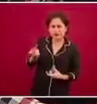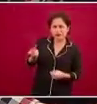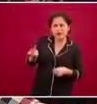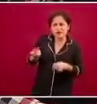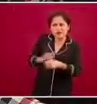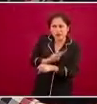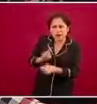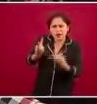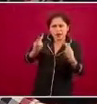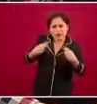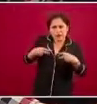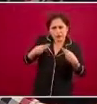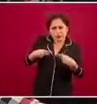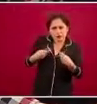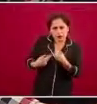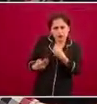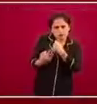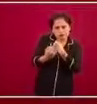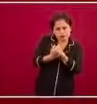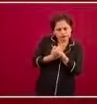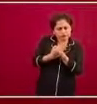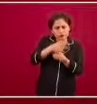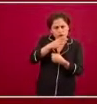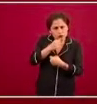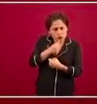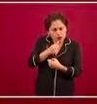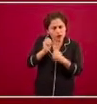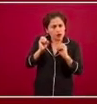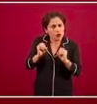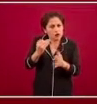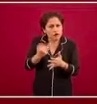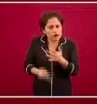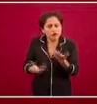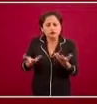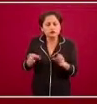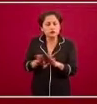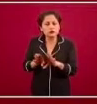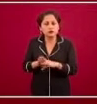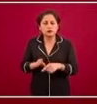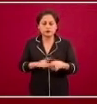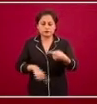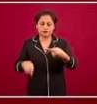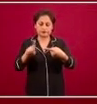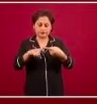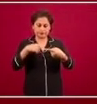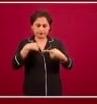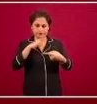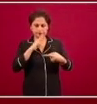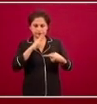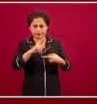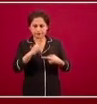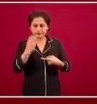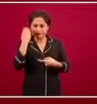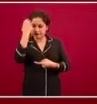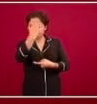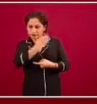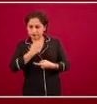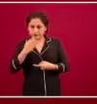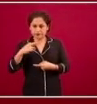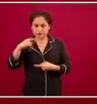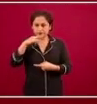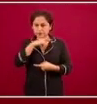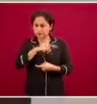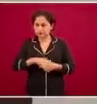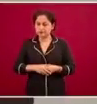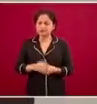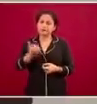of training of the staff? Is lack of equipment? What's happening? Fast testing. Let's talk